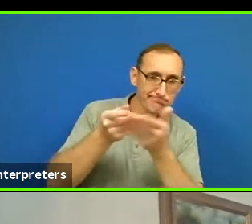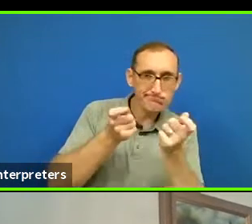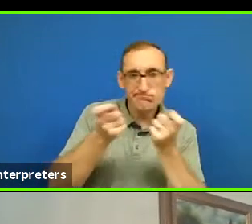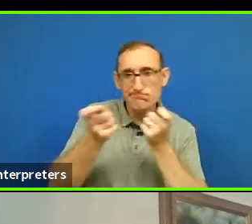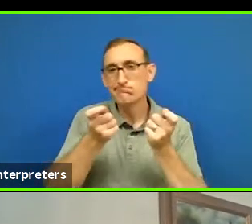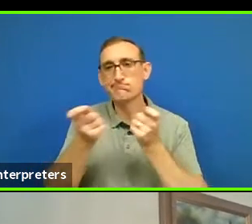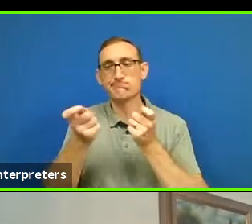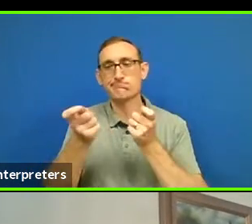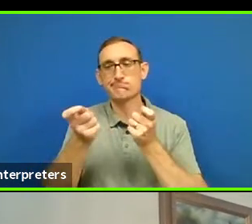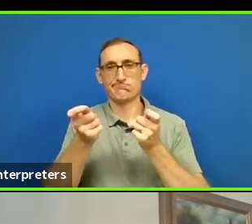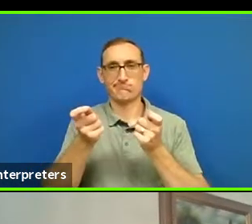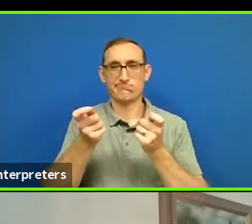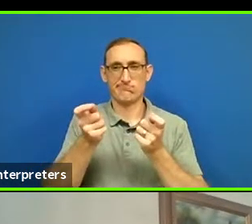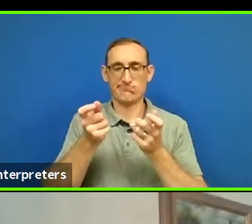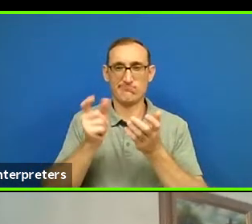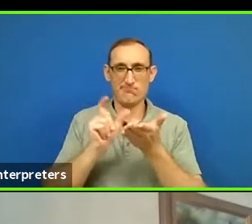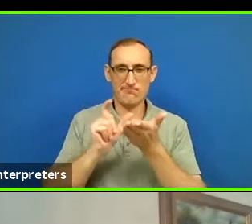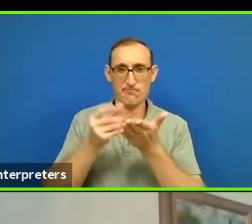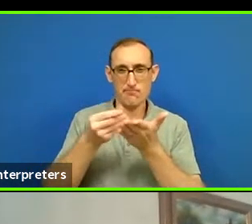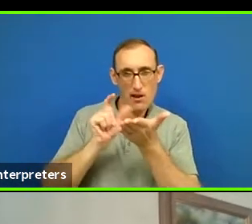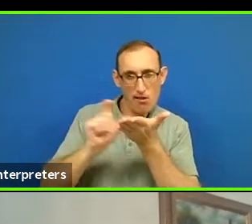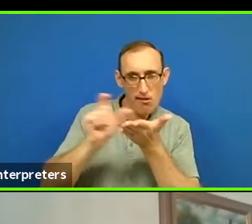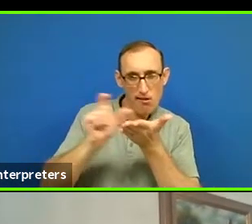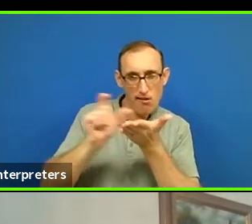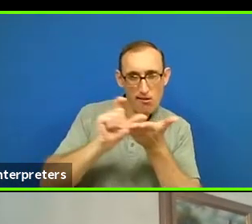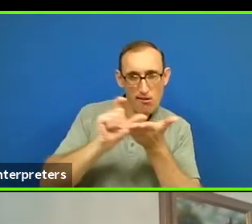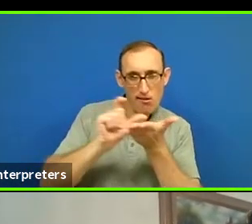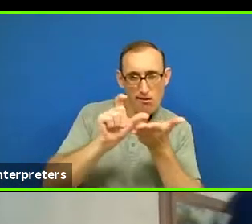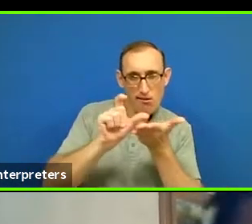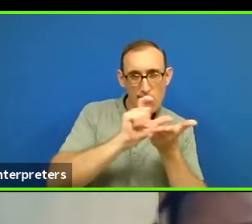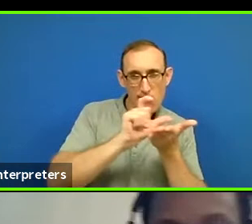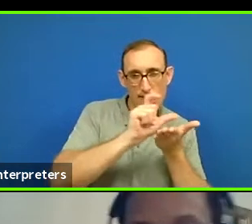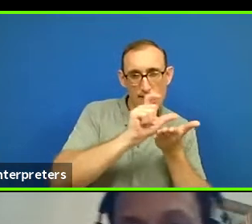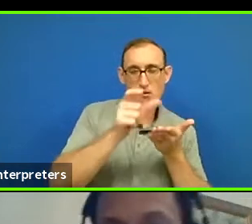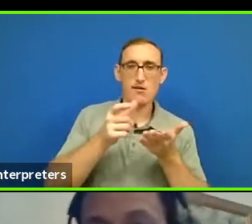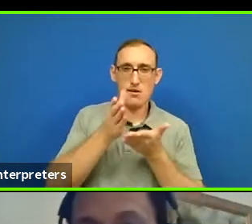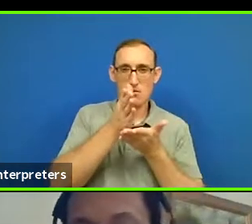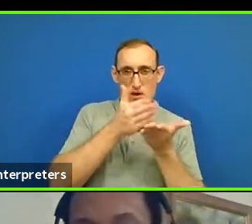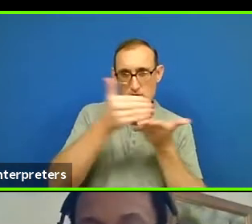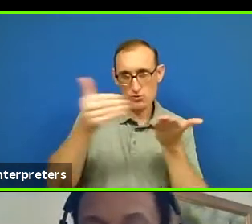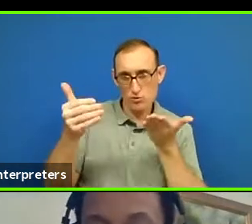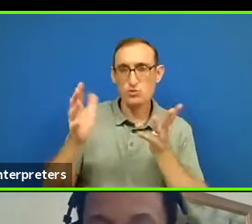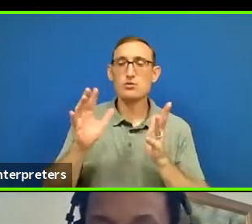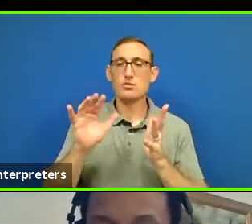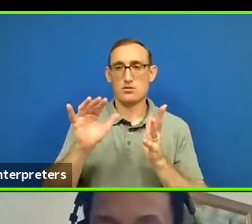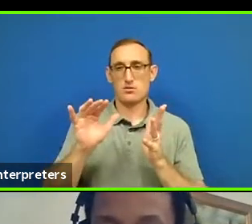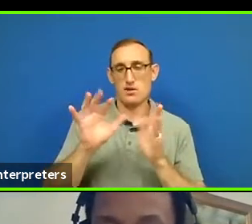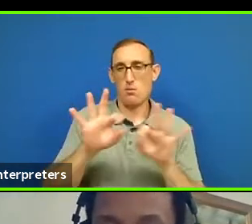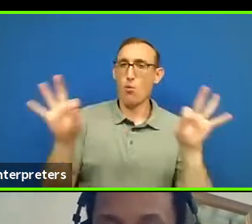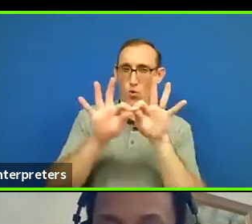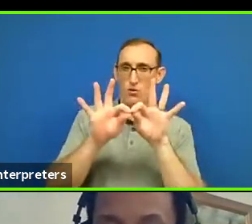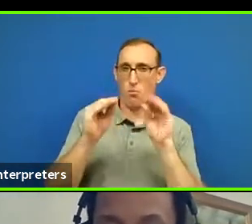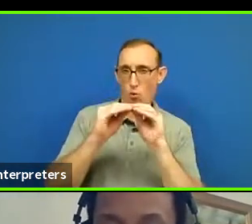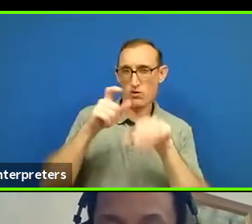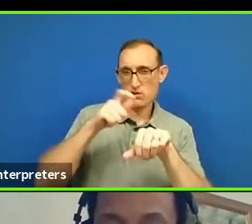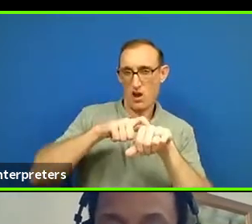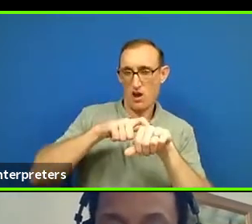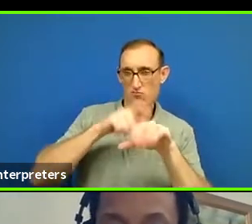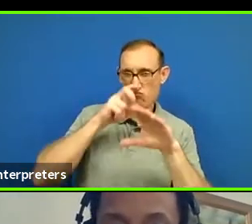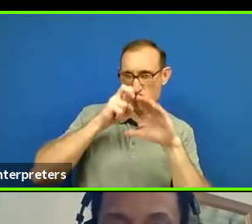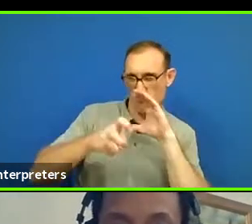and budgetary things, because I think that's a big part of our work. And I'd like to see us spend a little more time on that. And